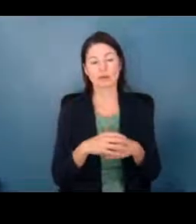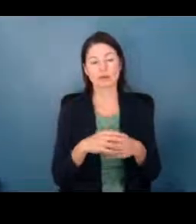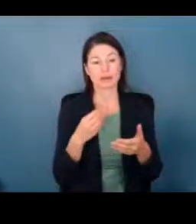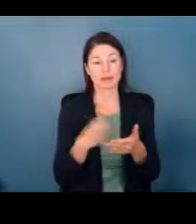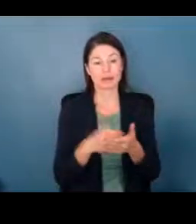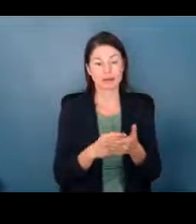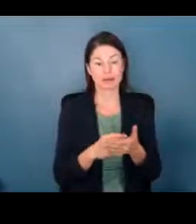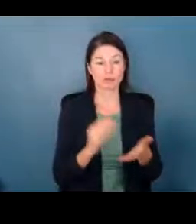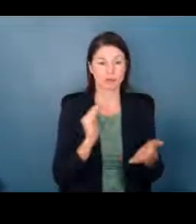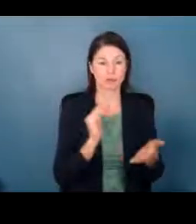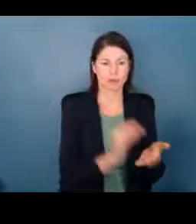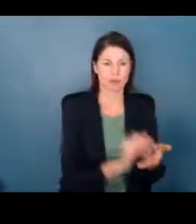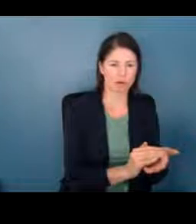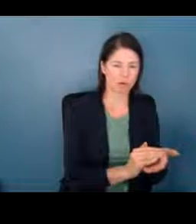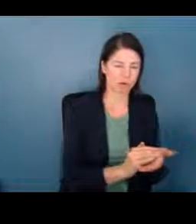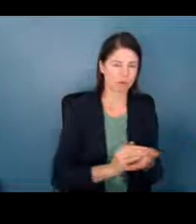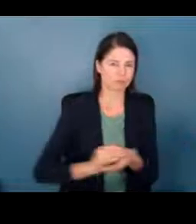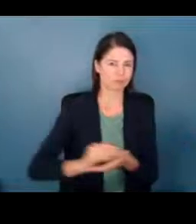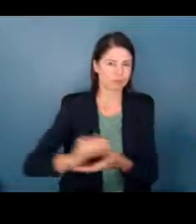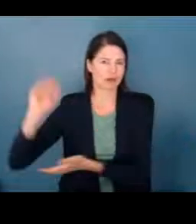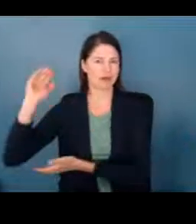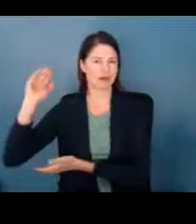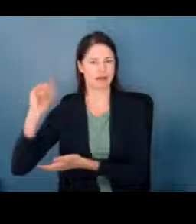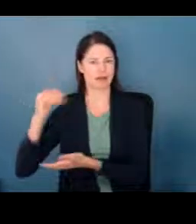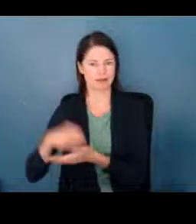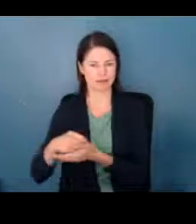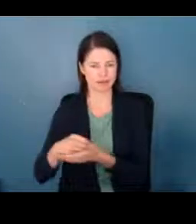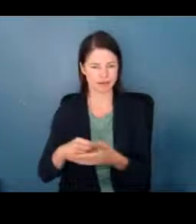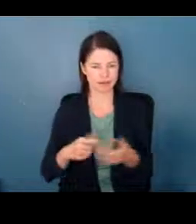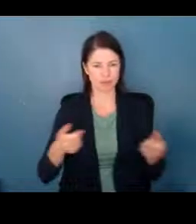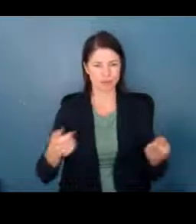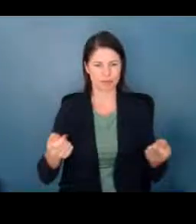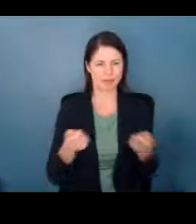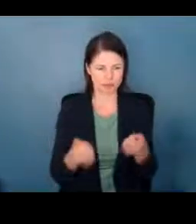income up to high income, and it gives you,